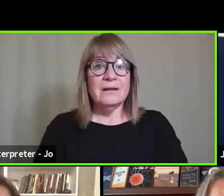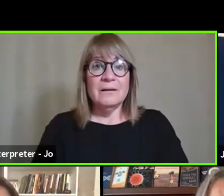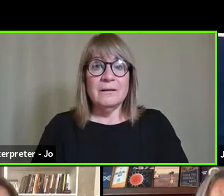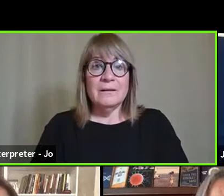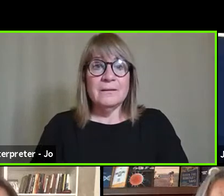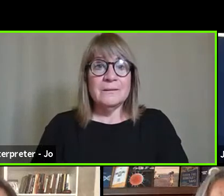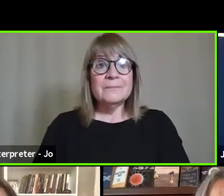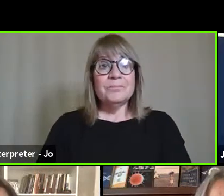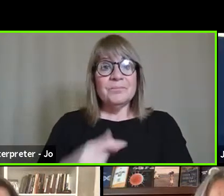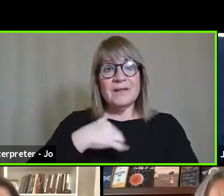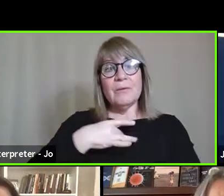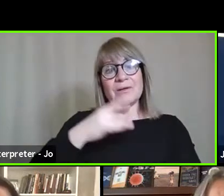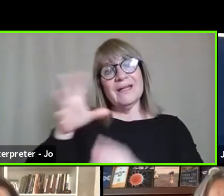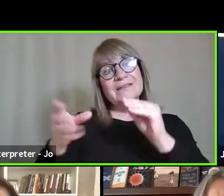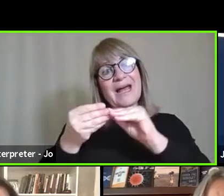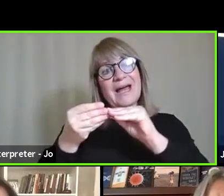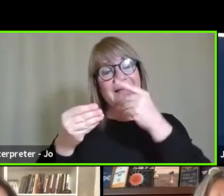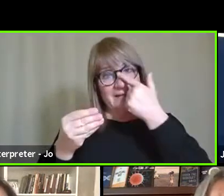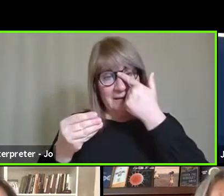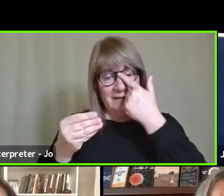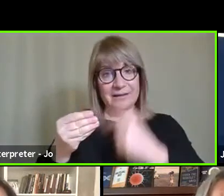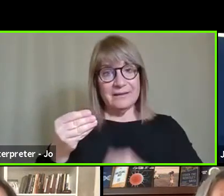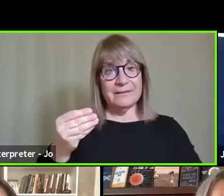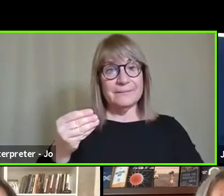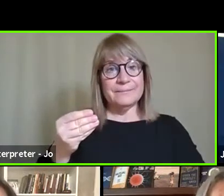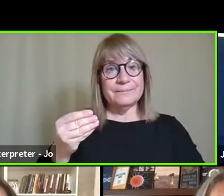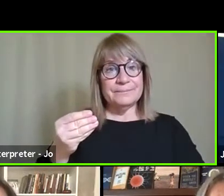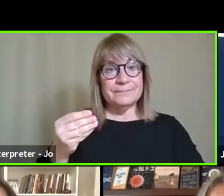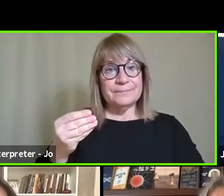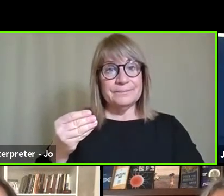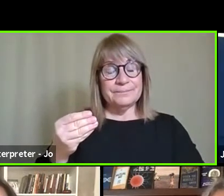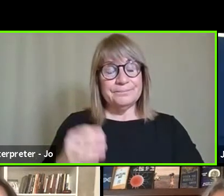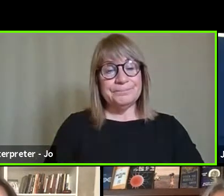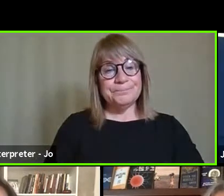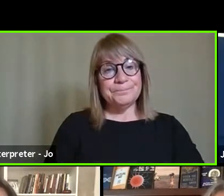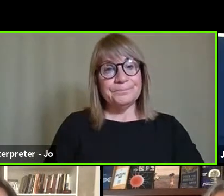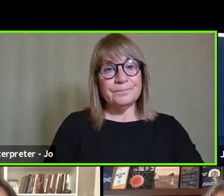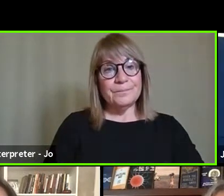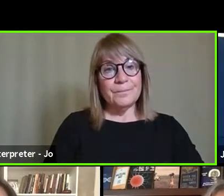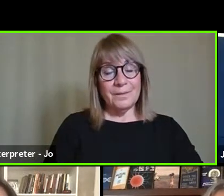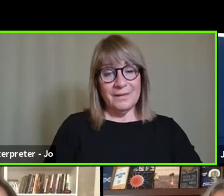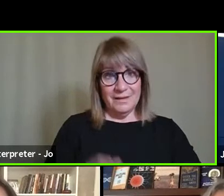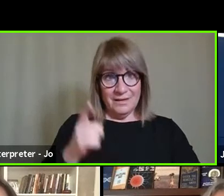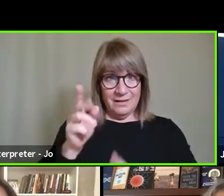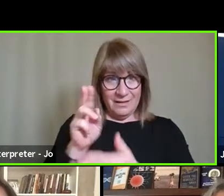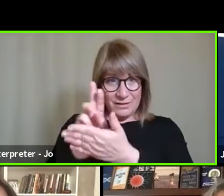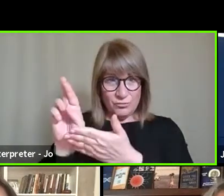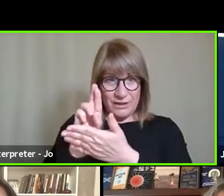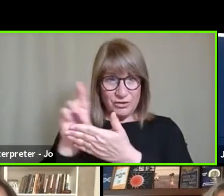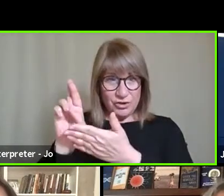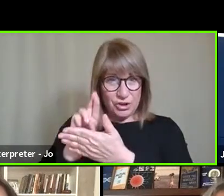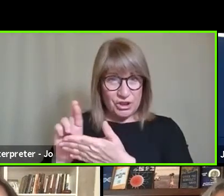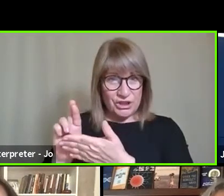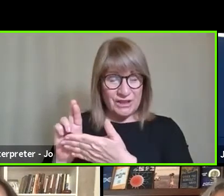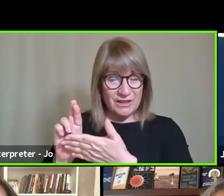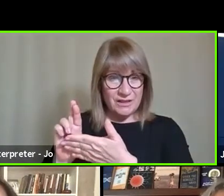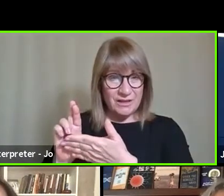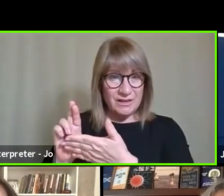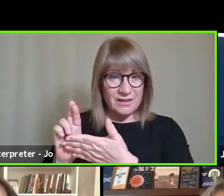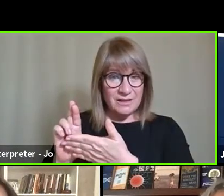i would just add to that like um doing this um research and trying to